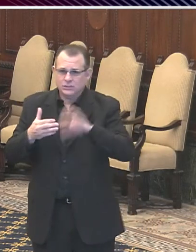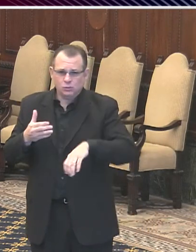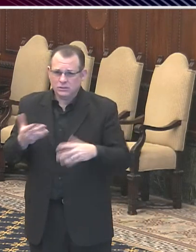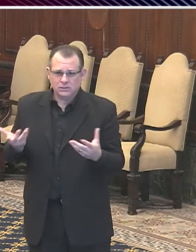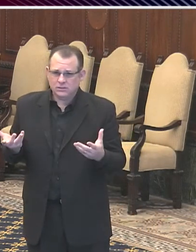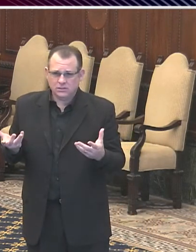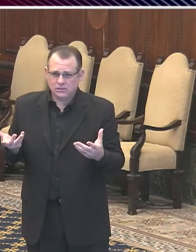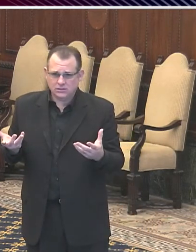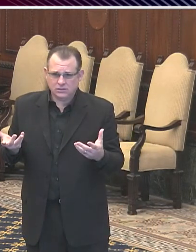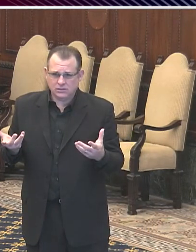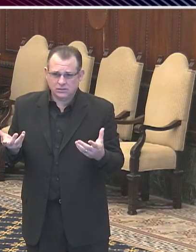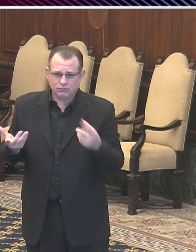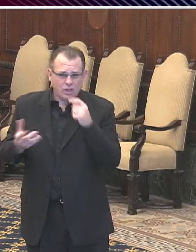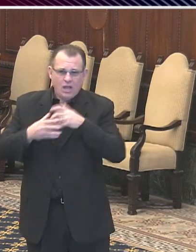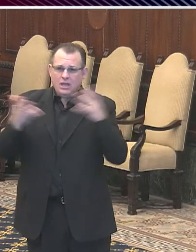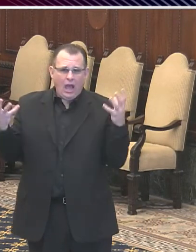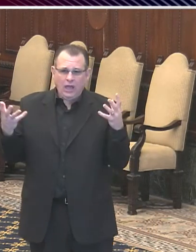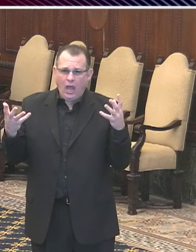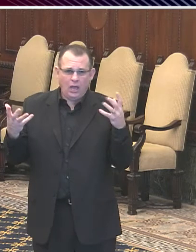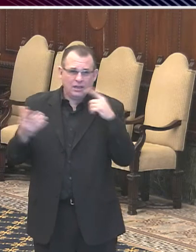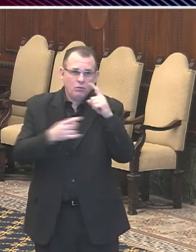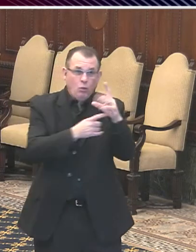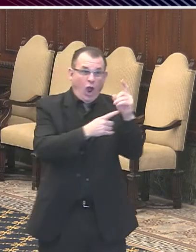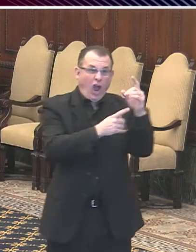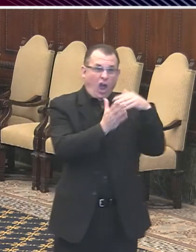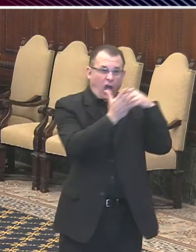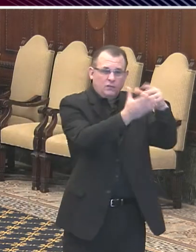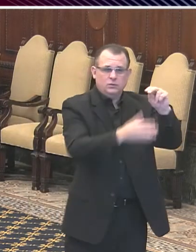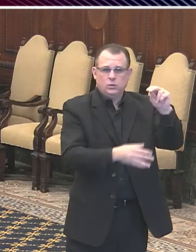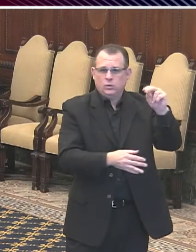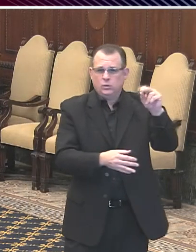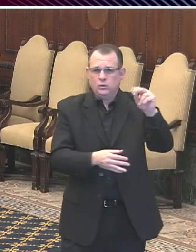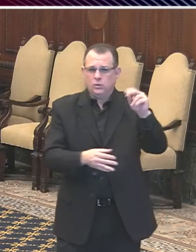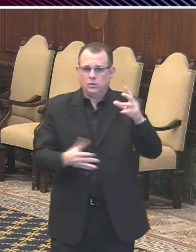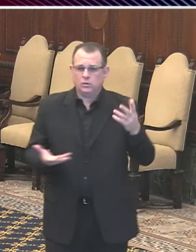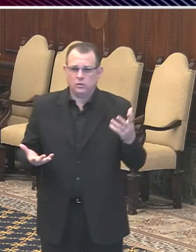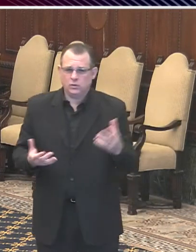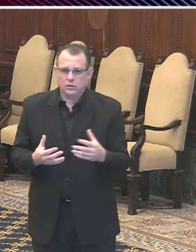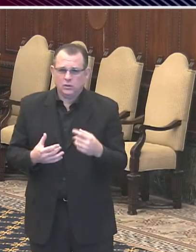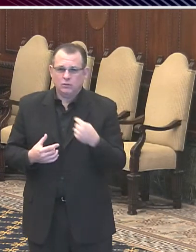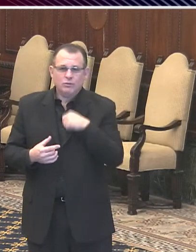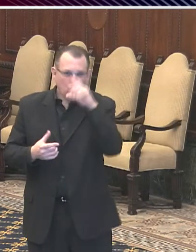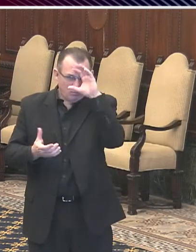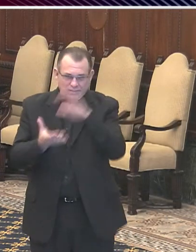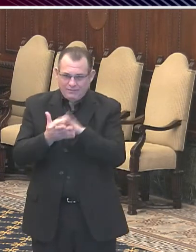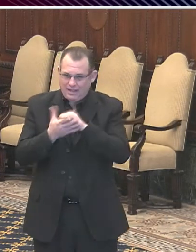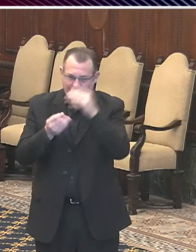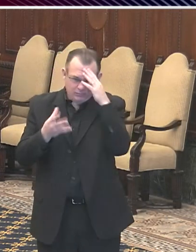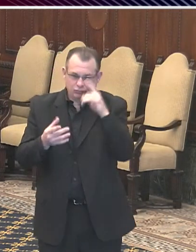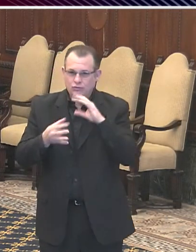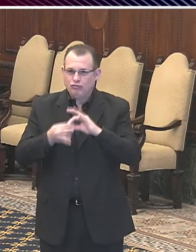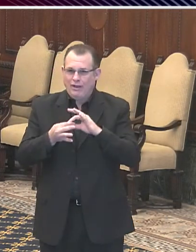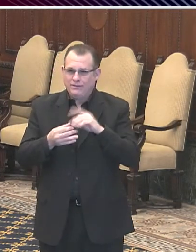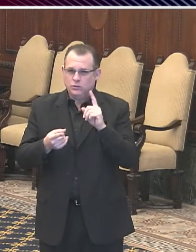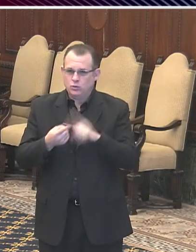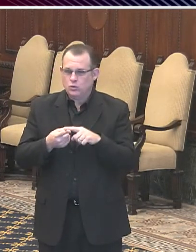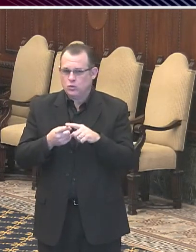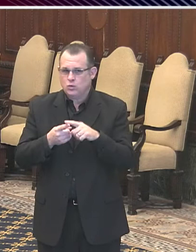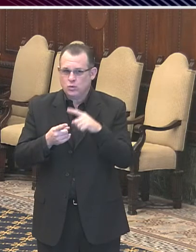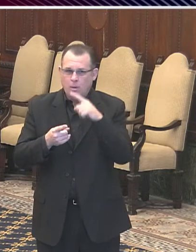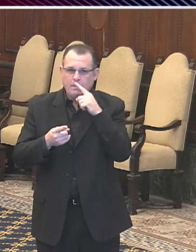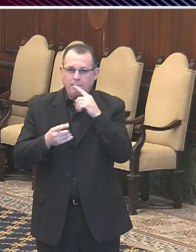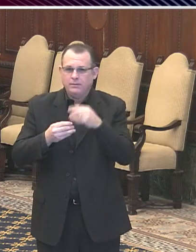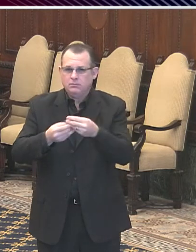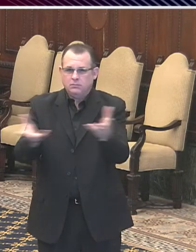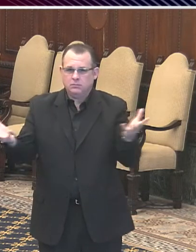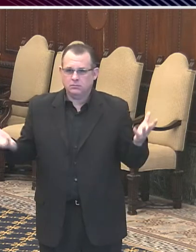We believe that this, we don't believe that this information is relevant currently to the public